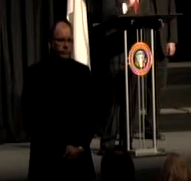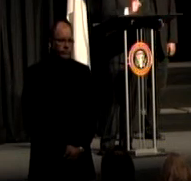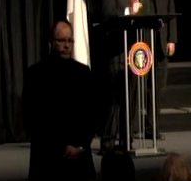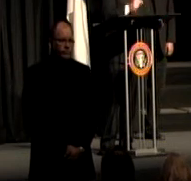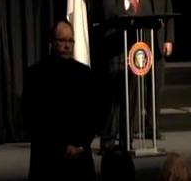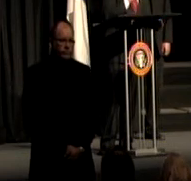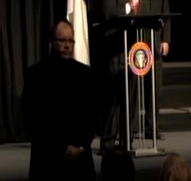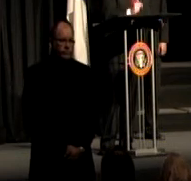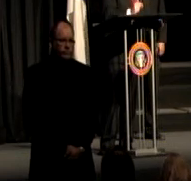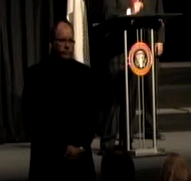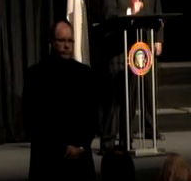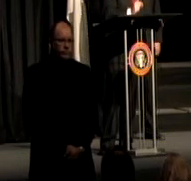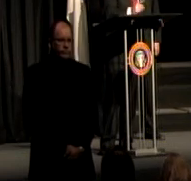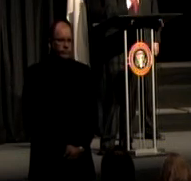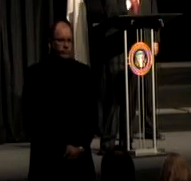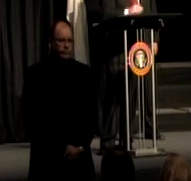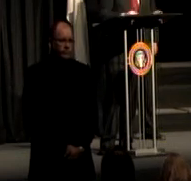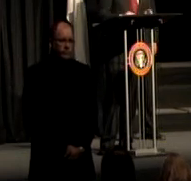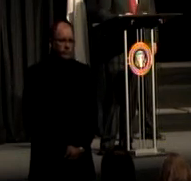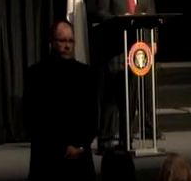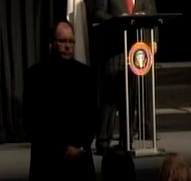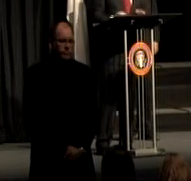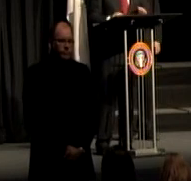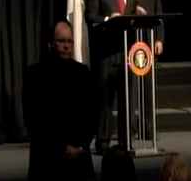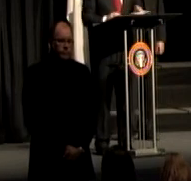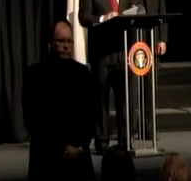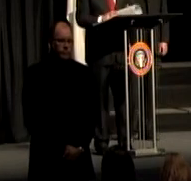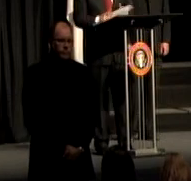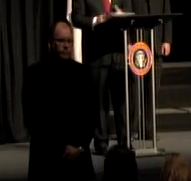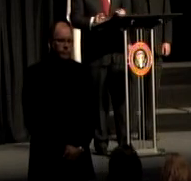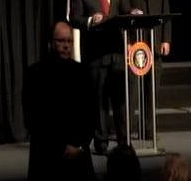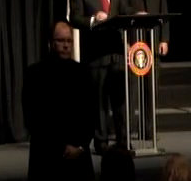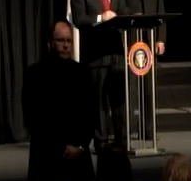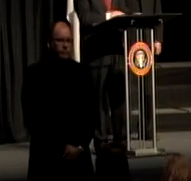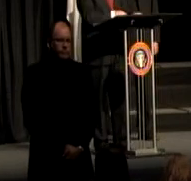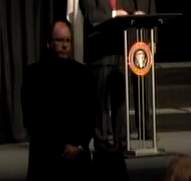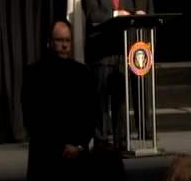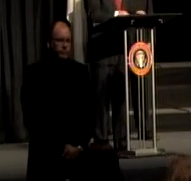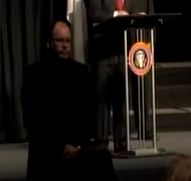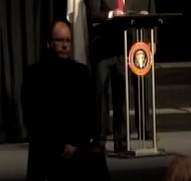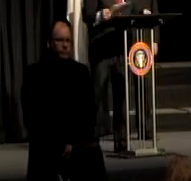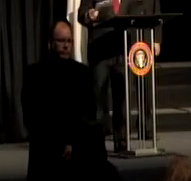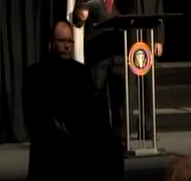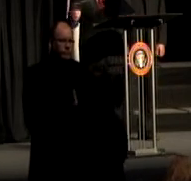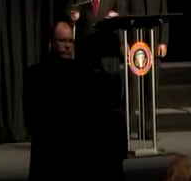that are in need that are sick that is the state of our church God bless you